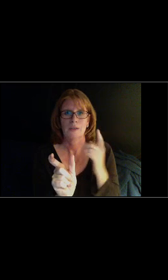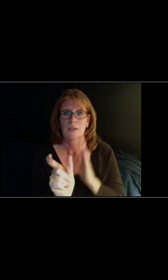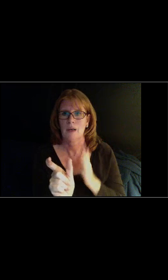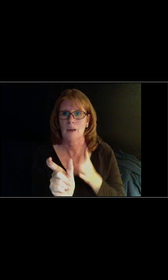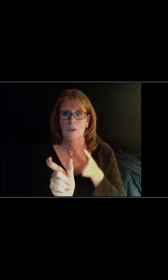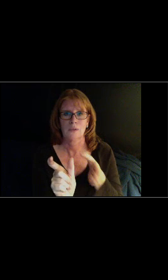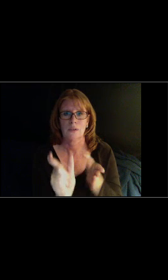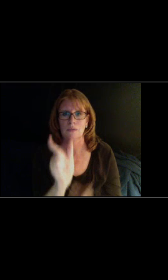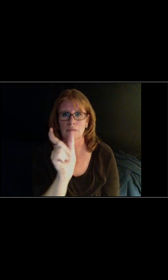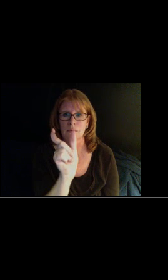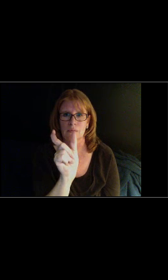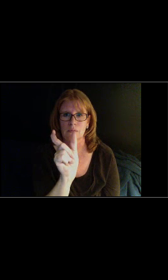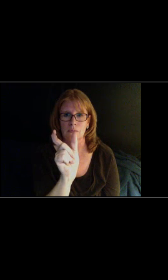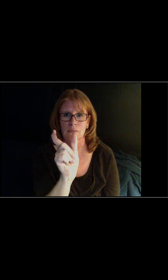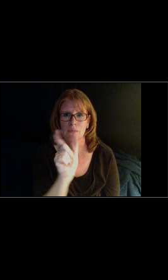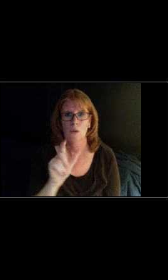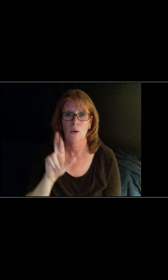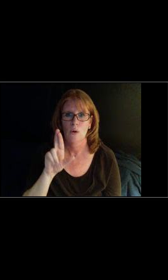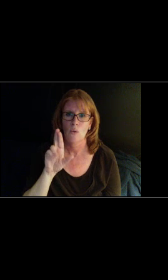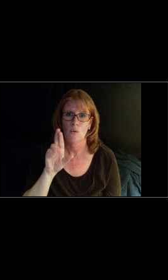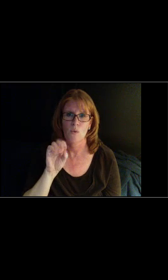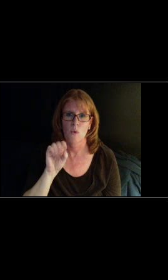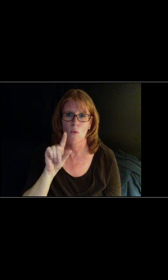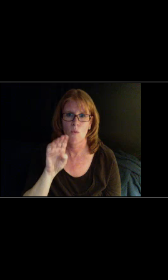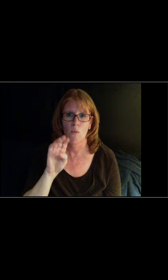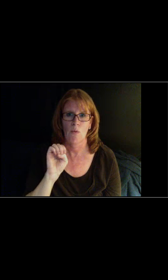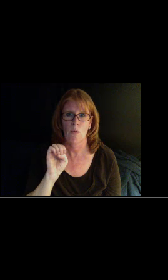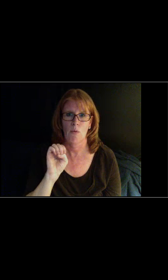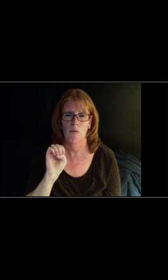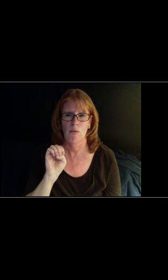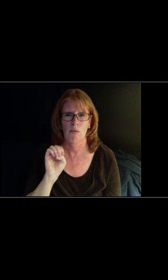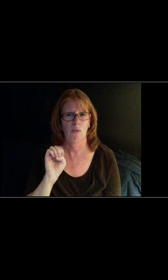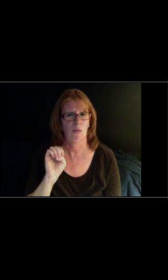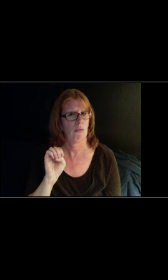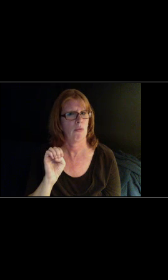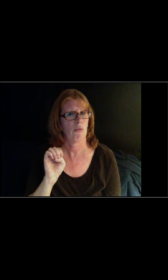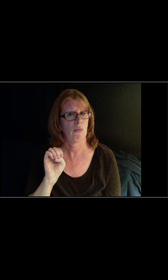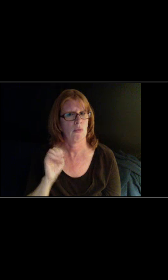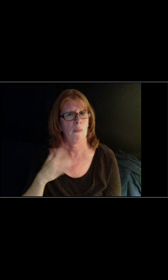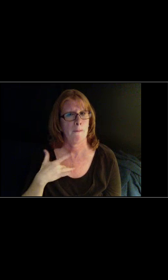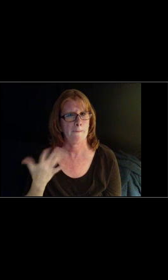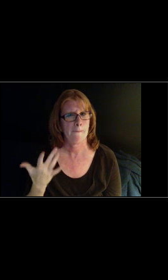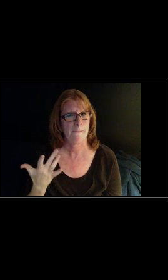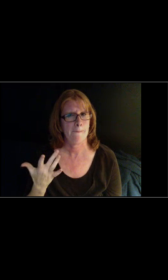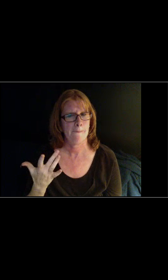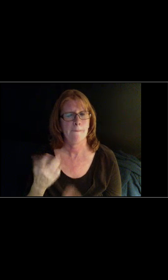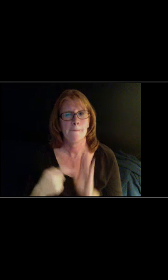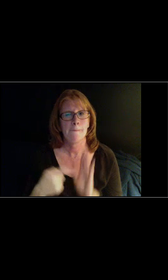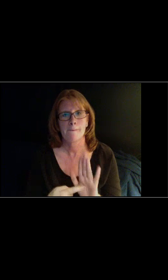One word we hear often within our field is role.